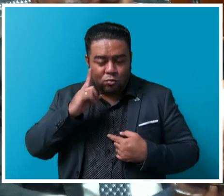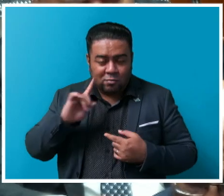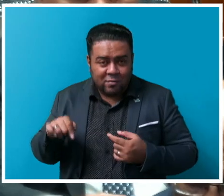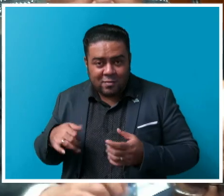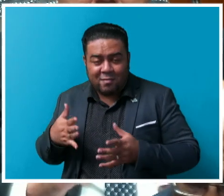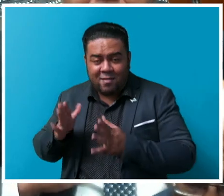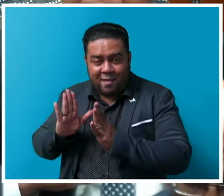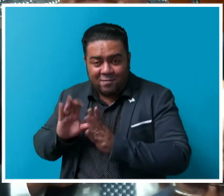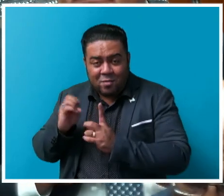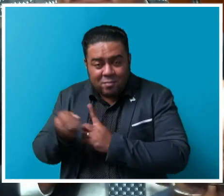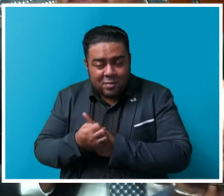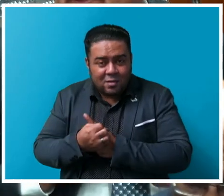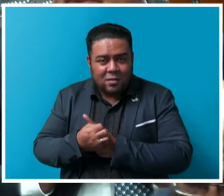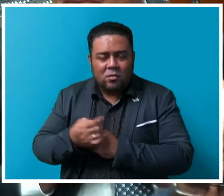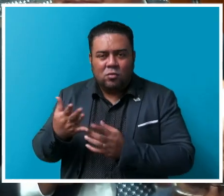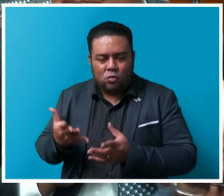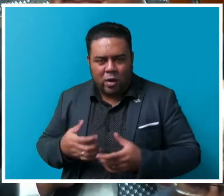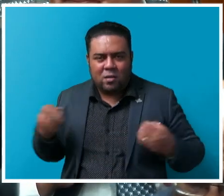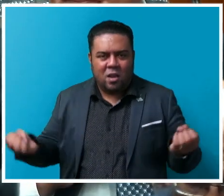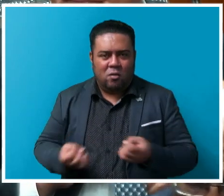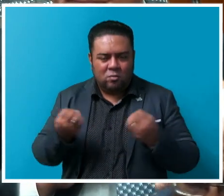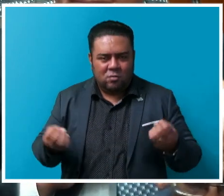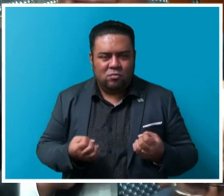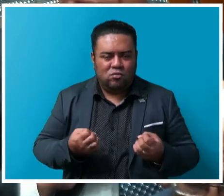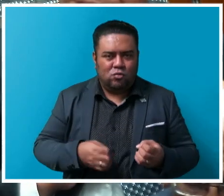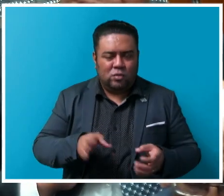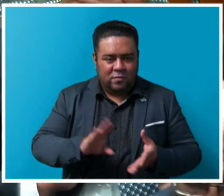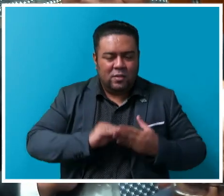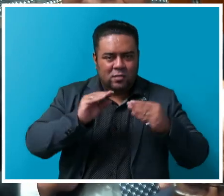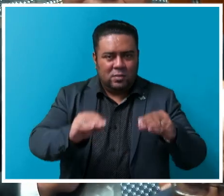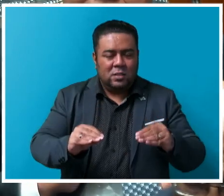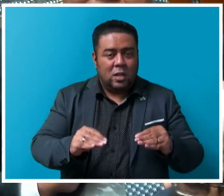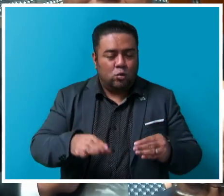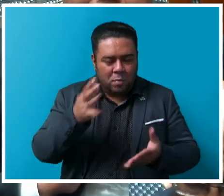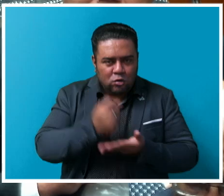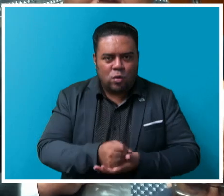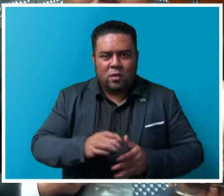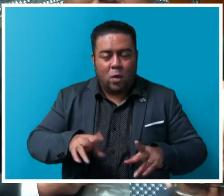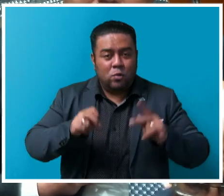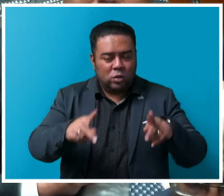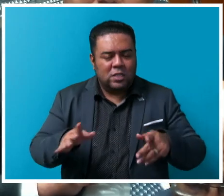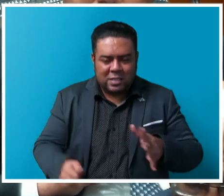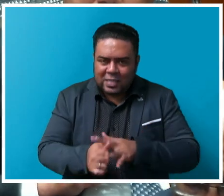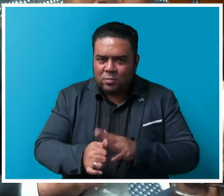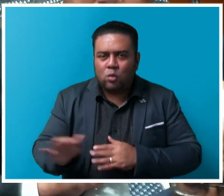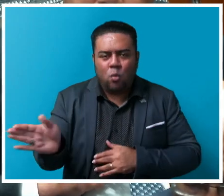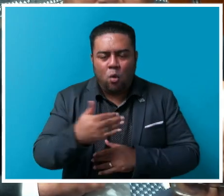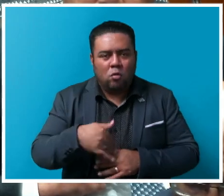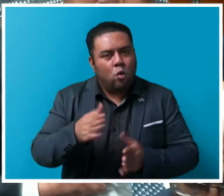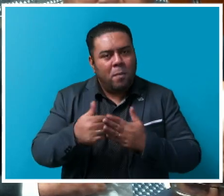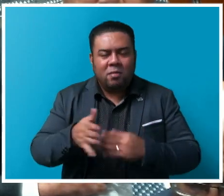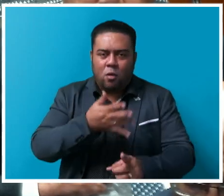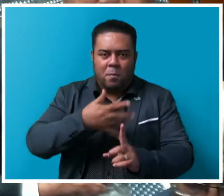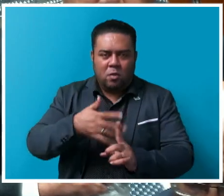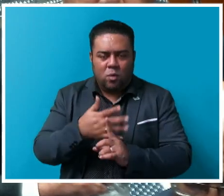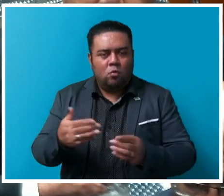that encourages innovation, investment, ensuring that the opportunities are accessible to all, regardless of background or